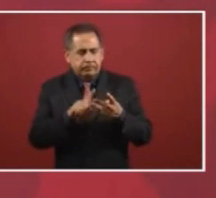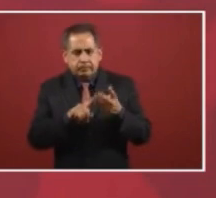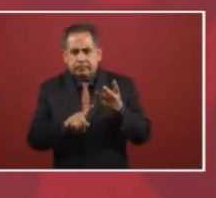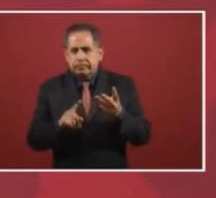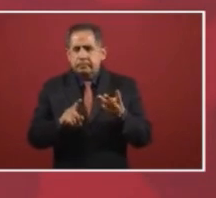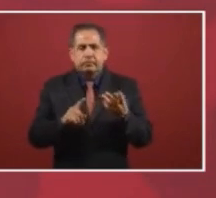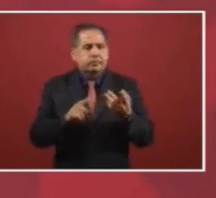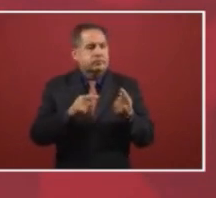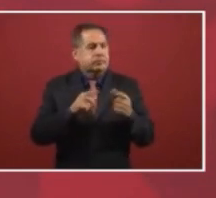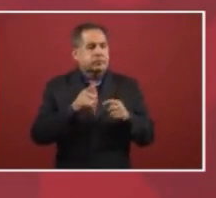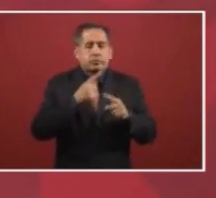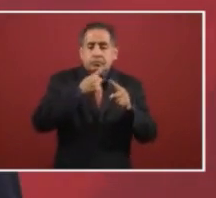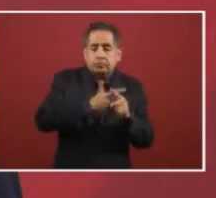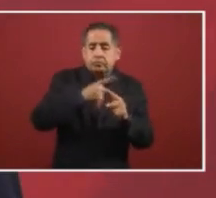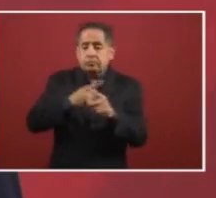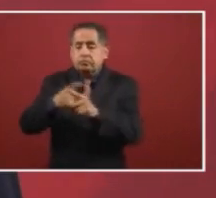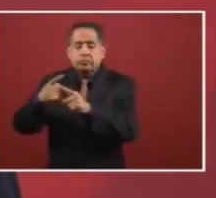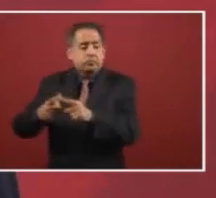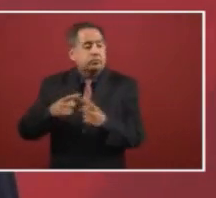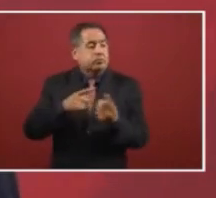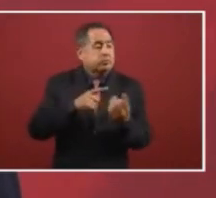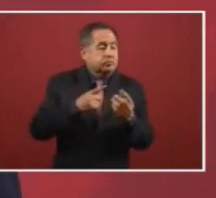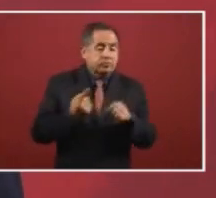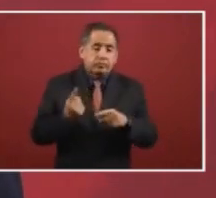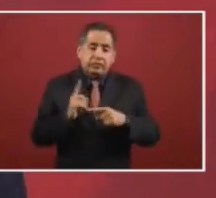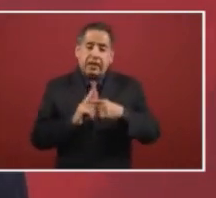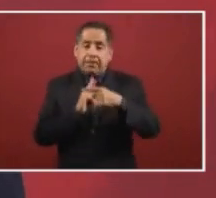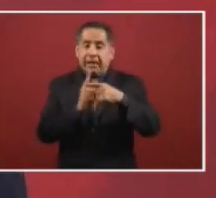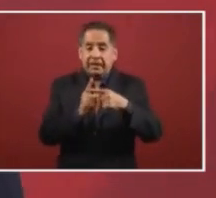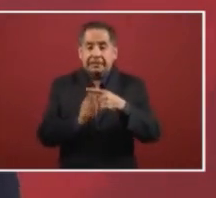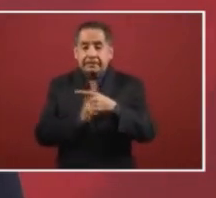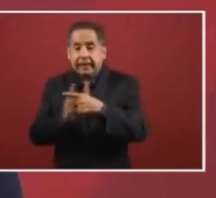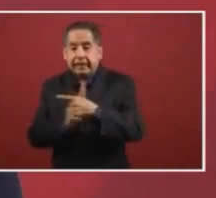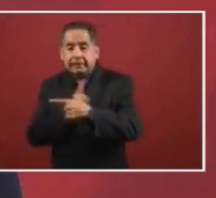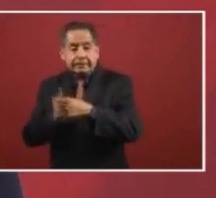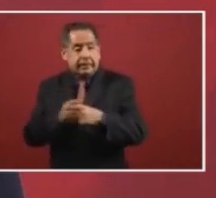into the factor of diameter and volume